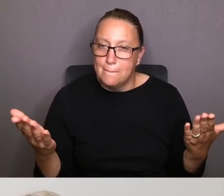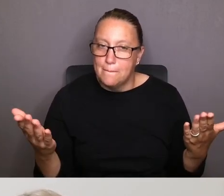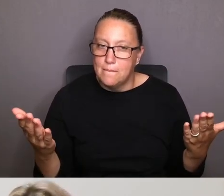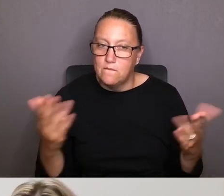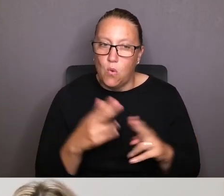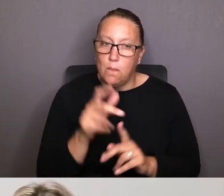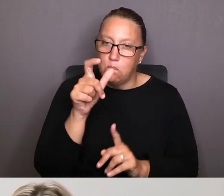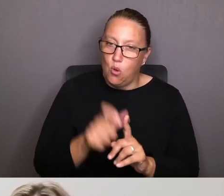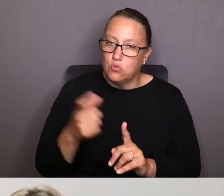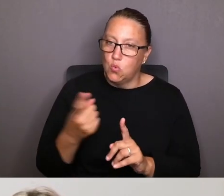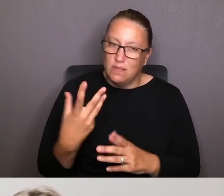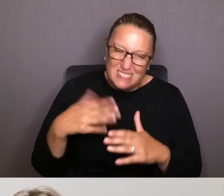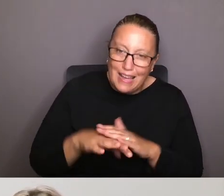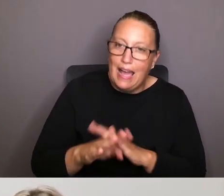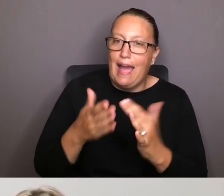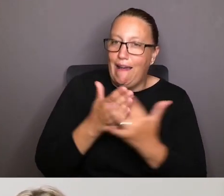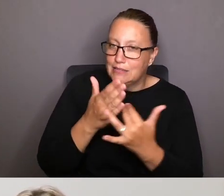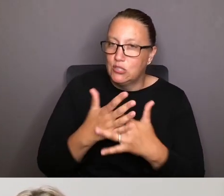a healthcare consumer,